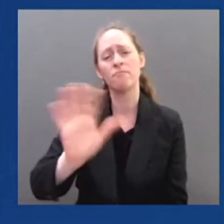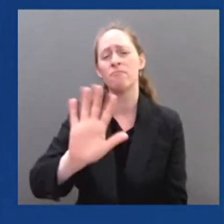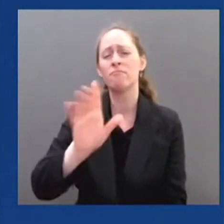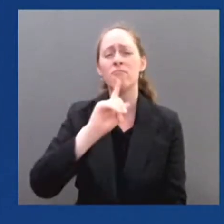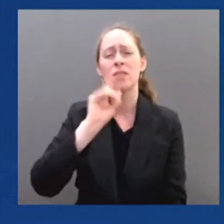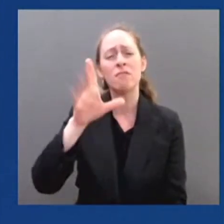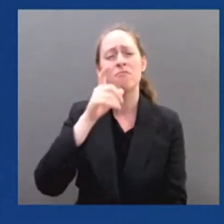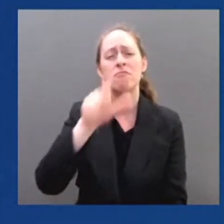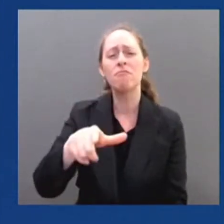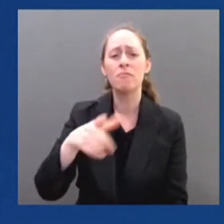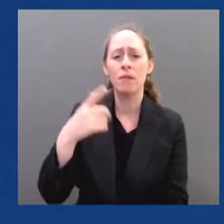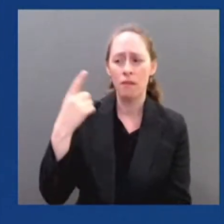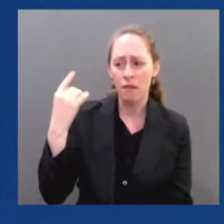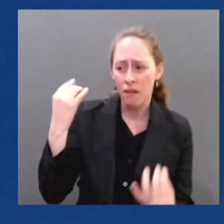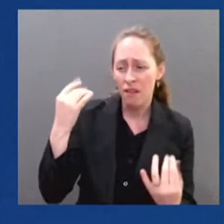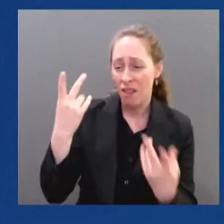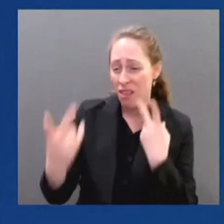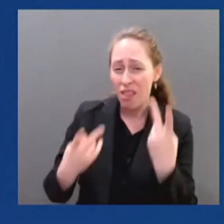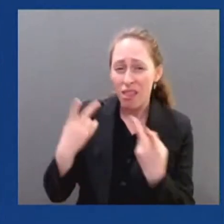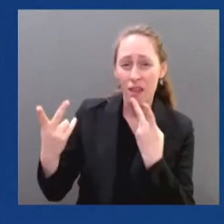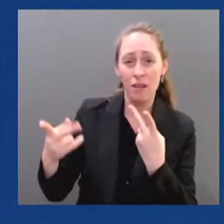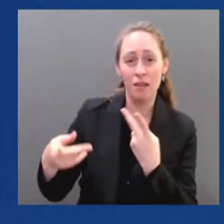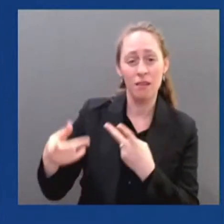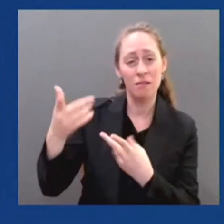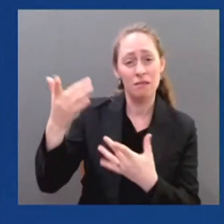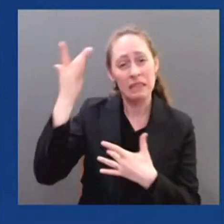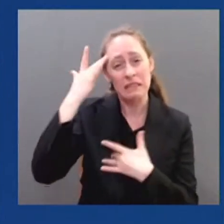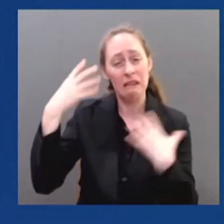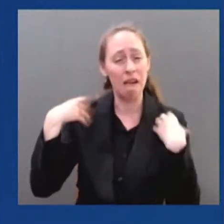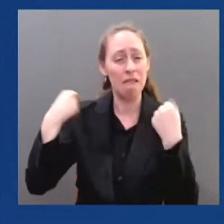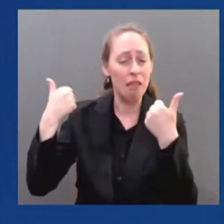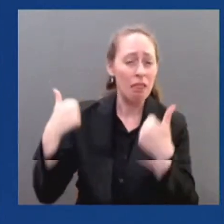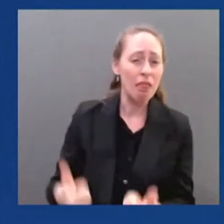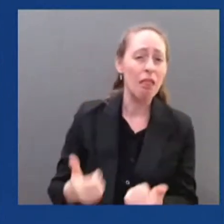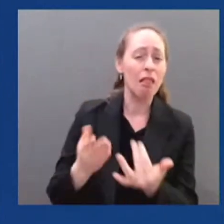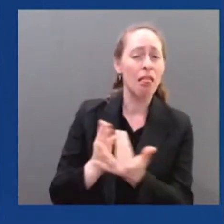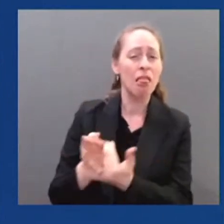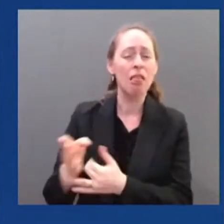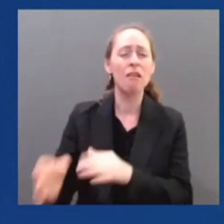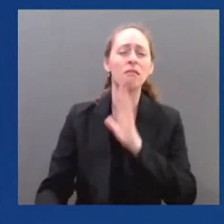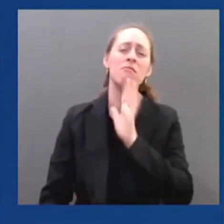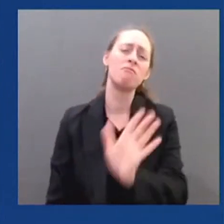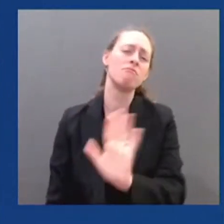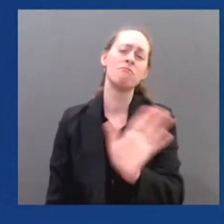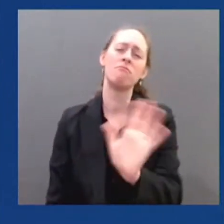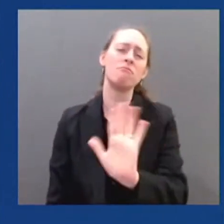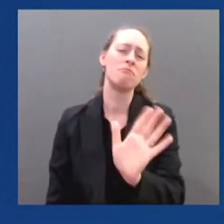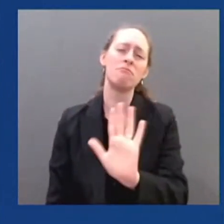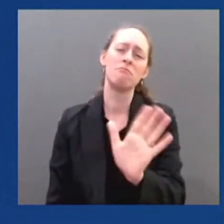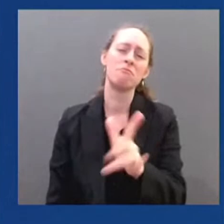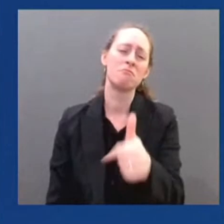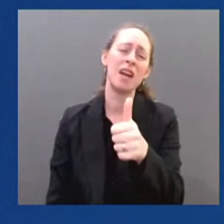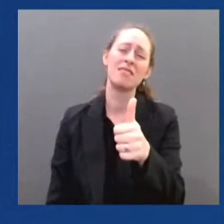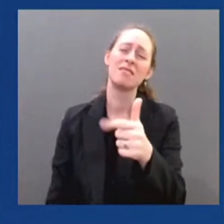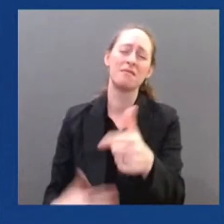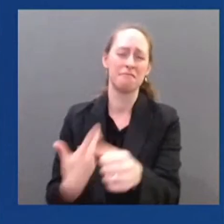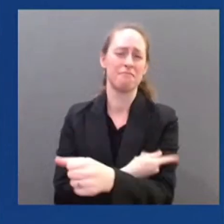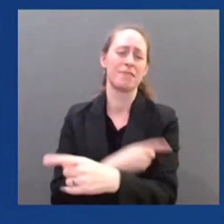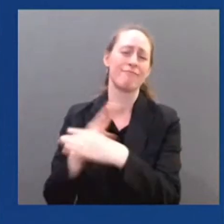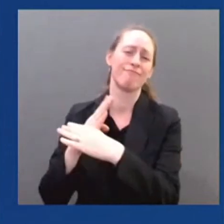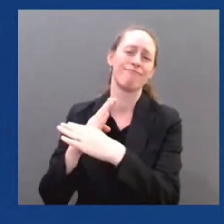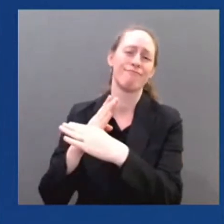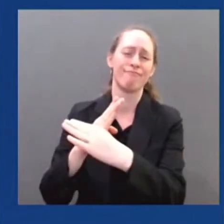ill. Protection gained from COVID-19 vaccination could be the difference between a hospitalization,